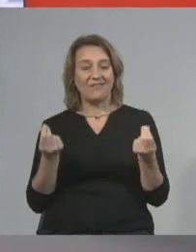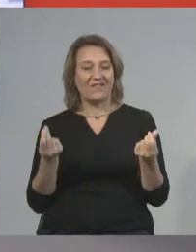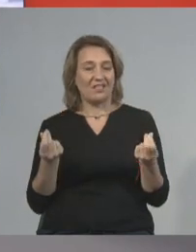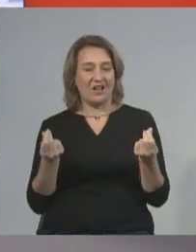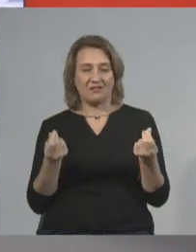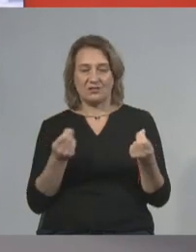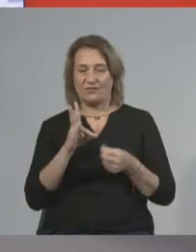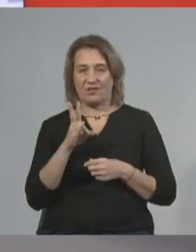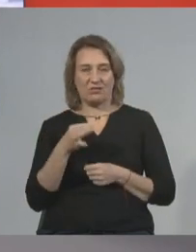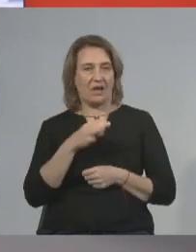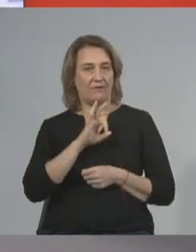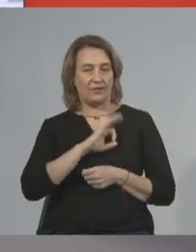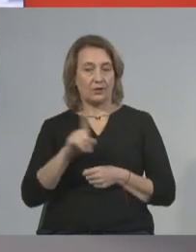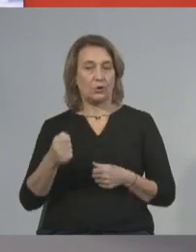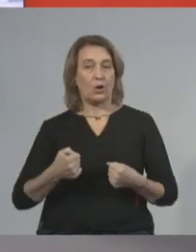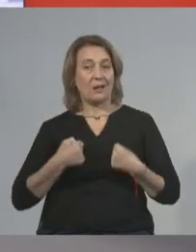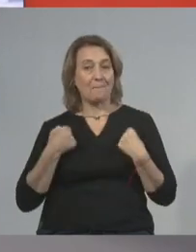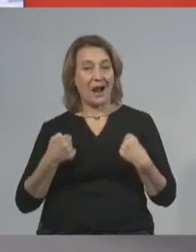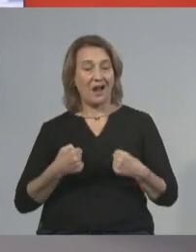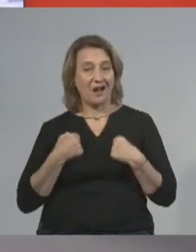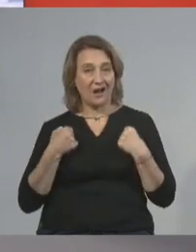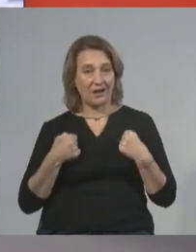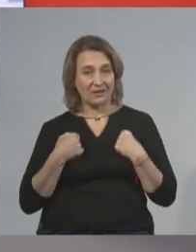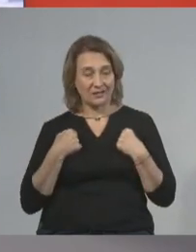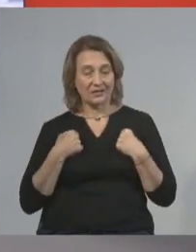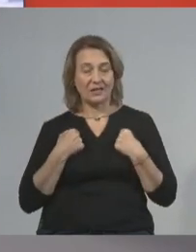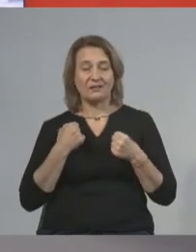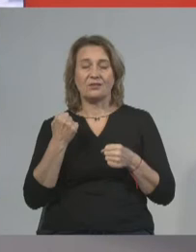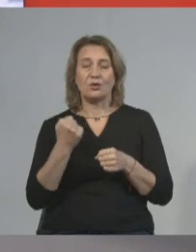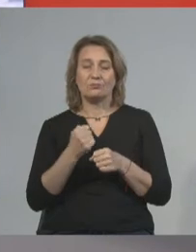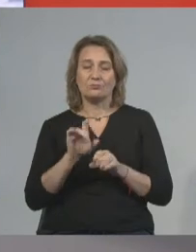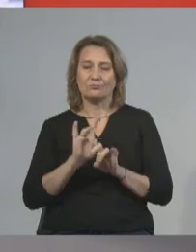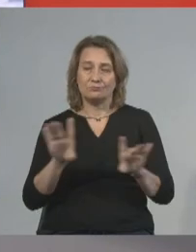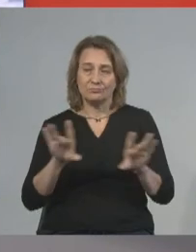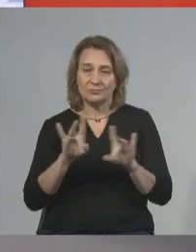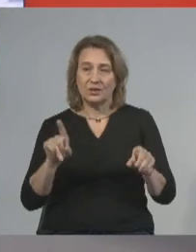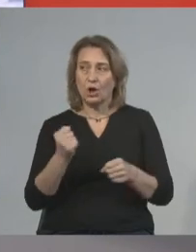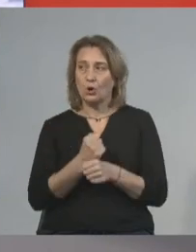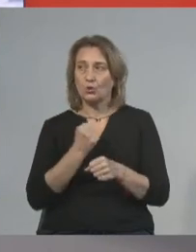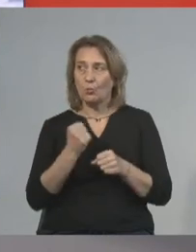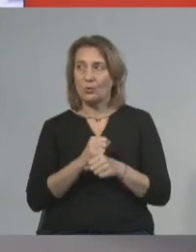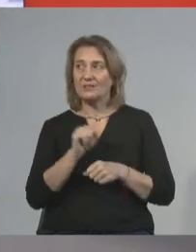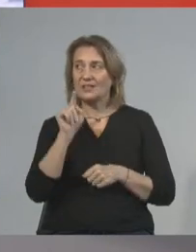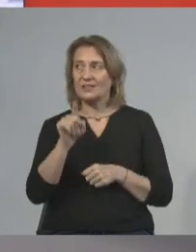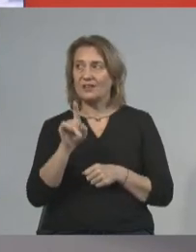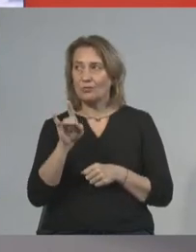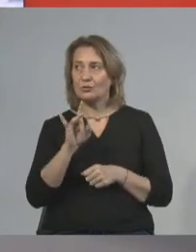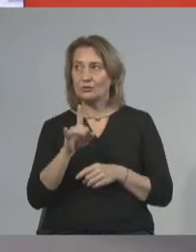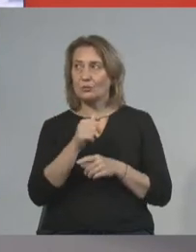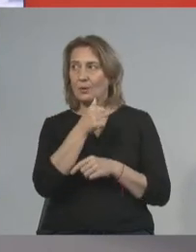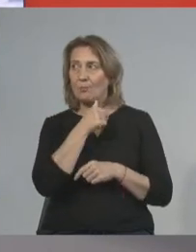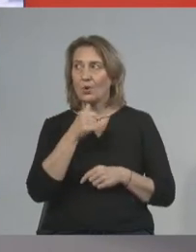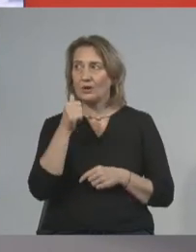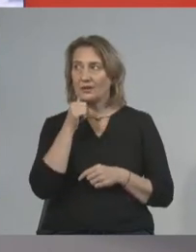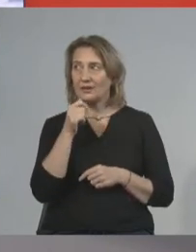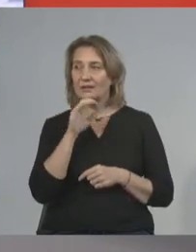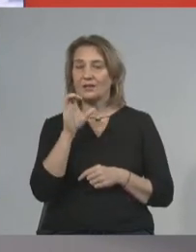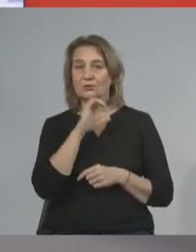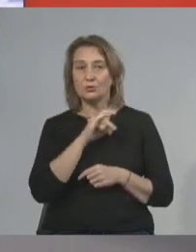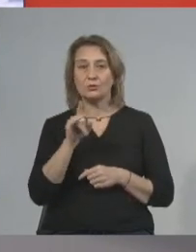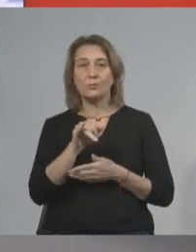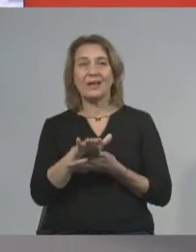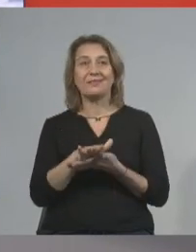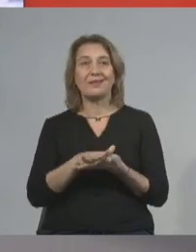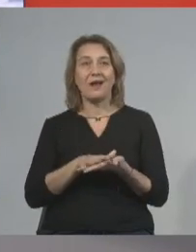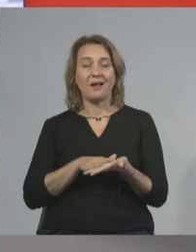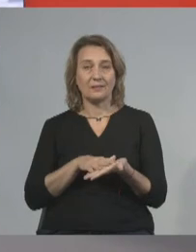this is what is financially bad for color moisture that is why he wants to paint this picture that it was this